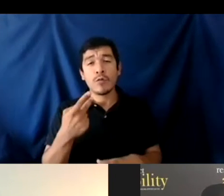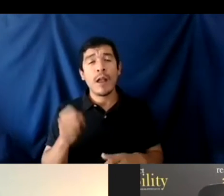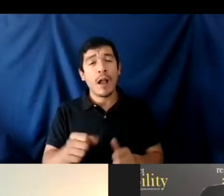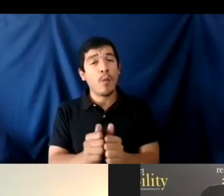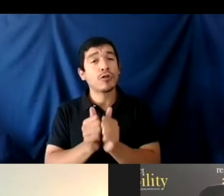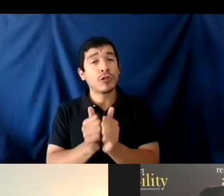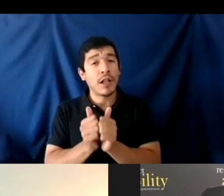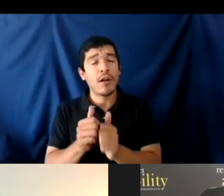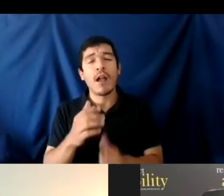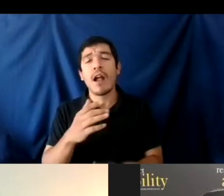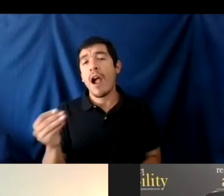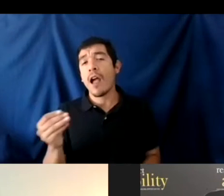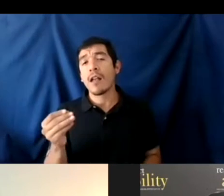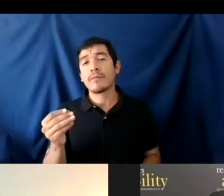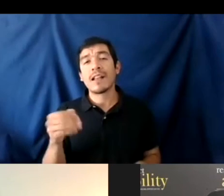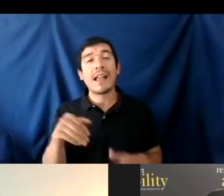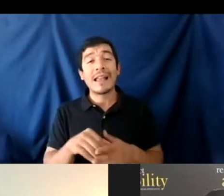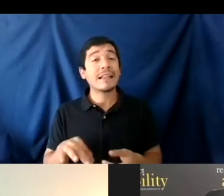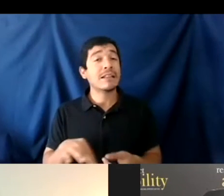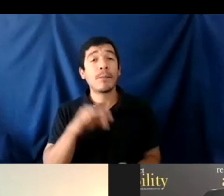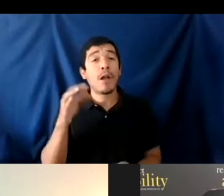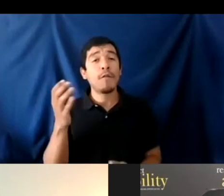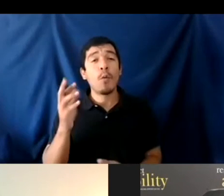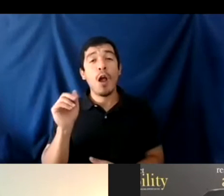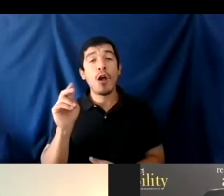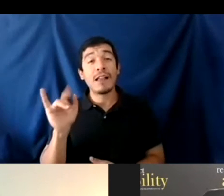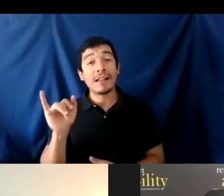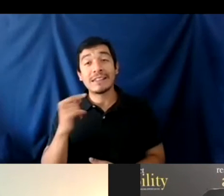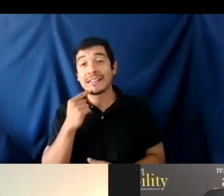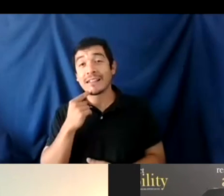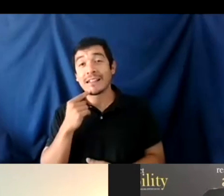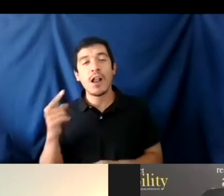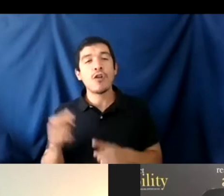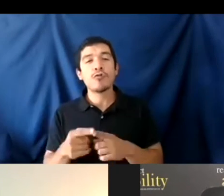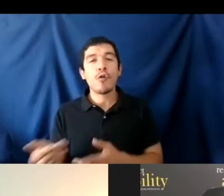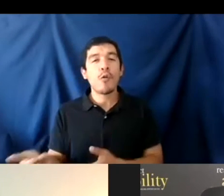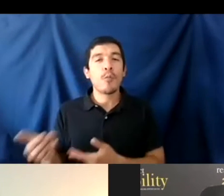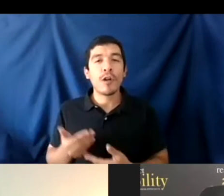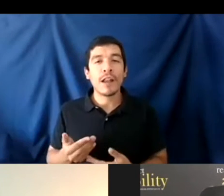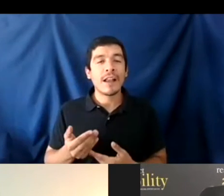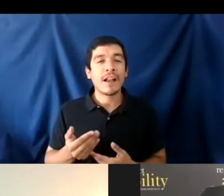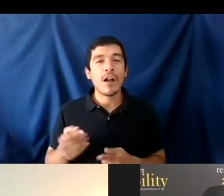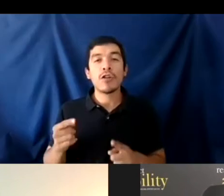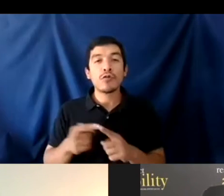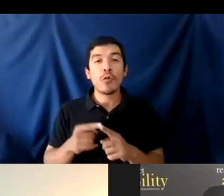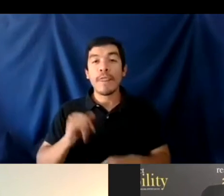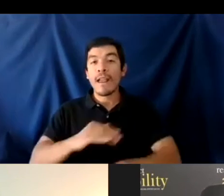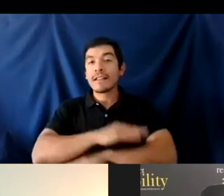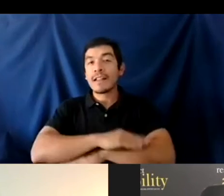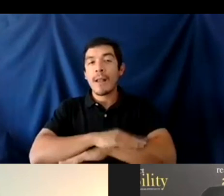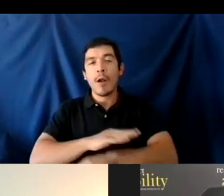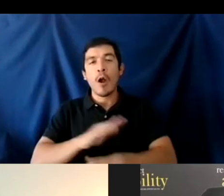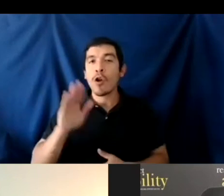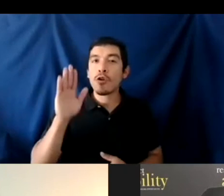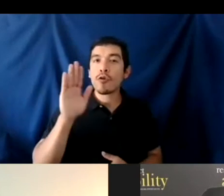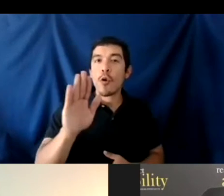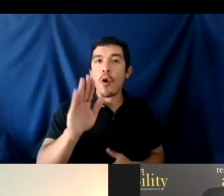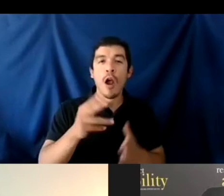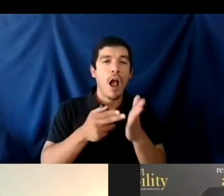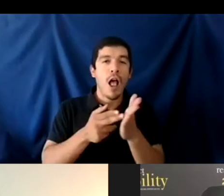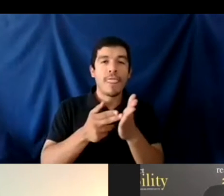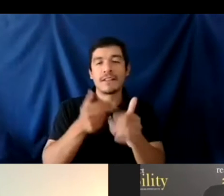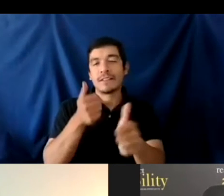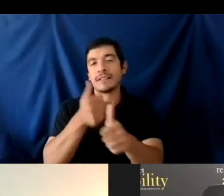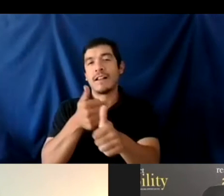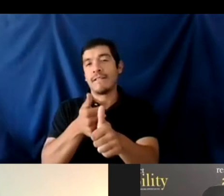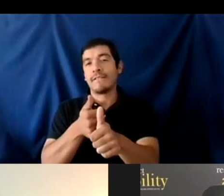you. And in the spirit of what Randy says, to bring to the table your authentic